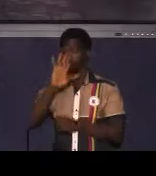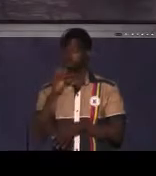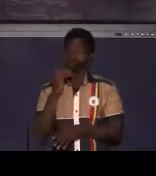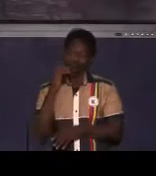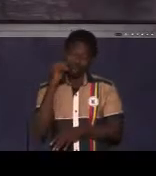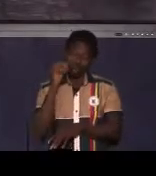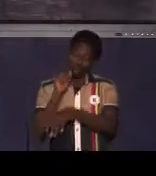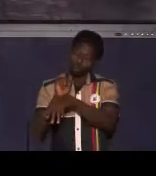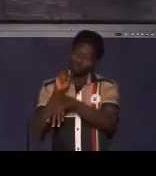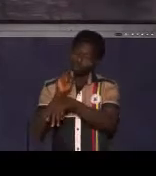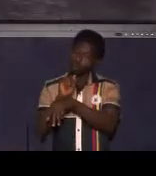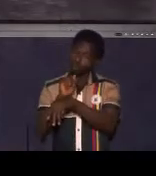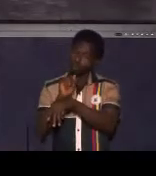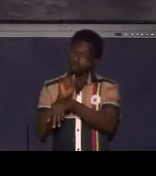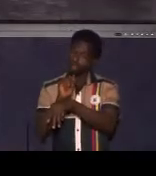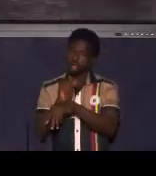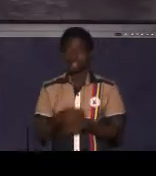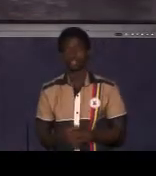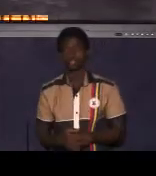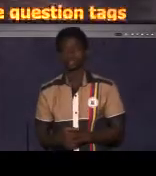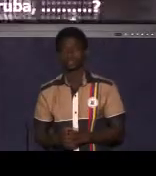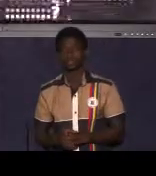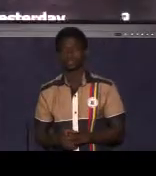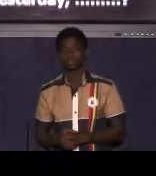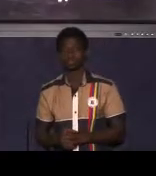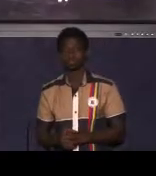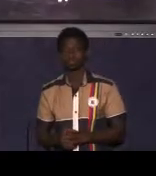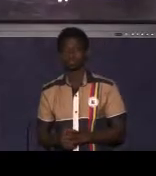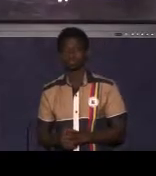Now to your homework.